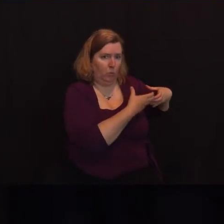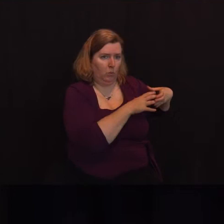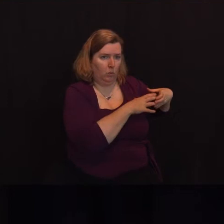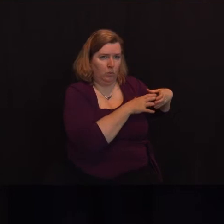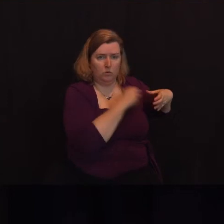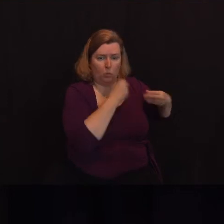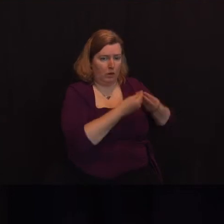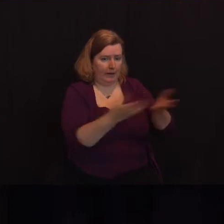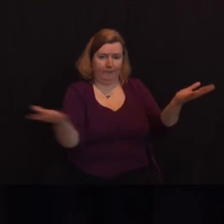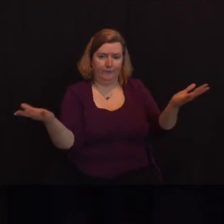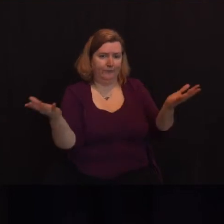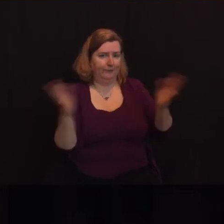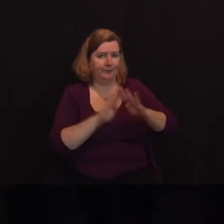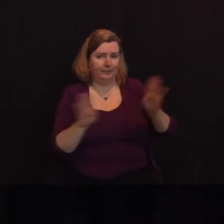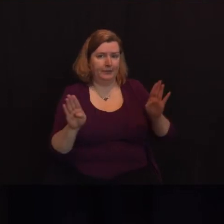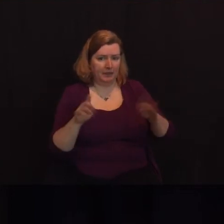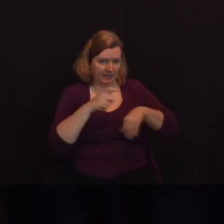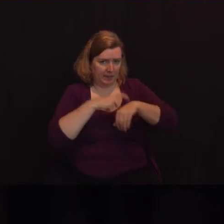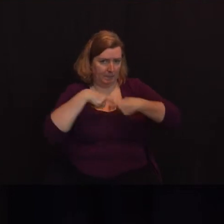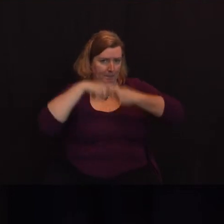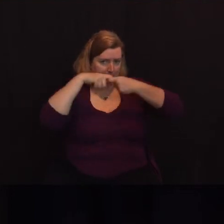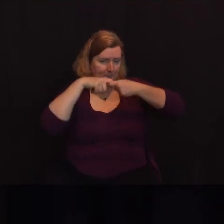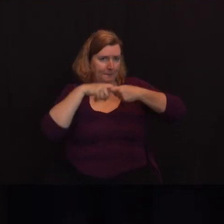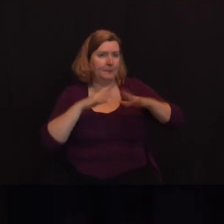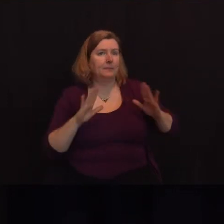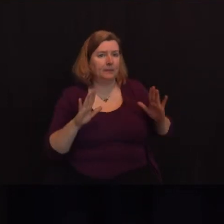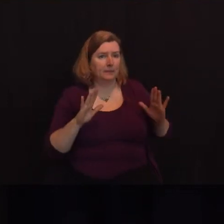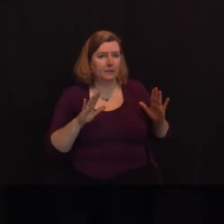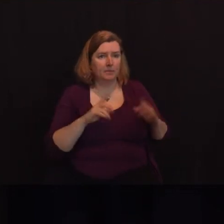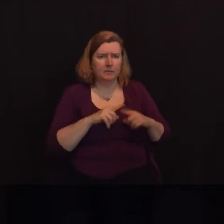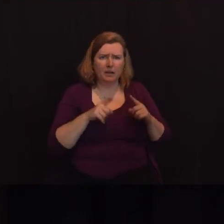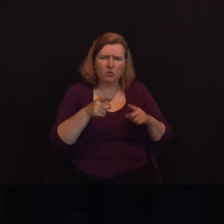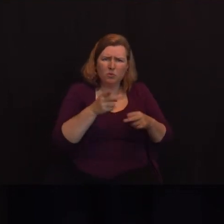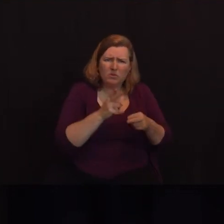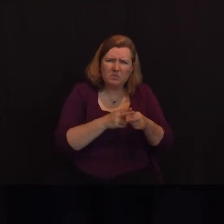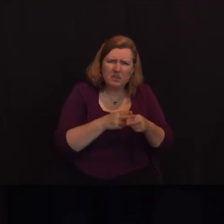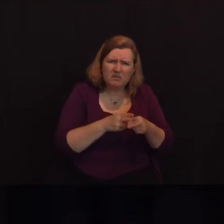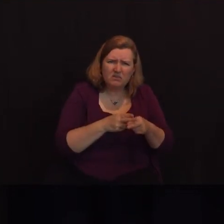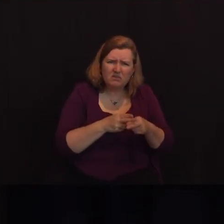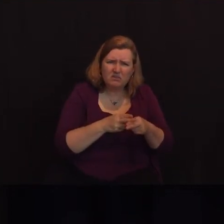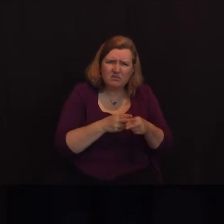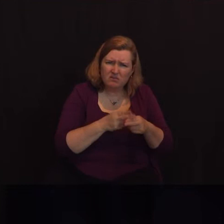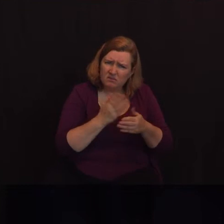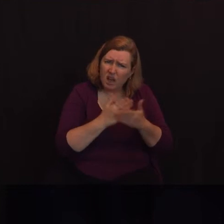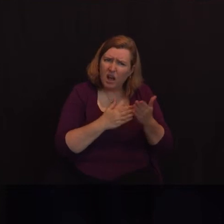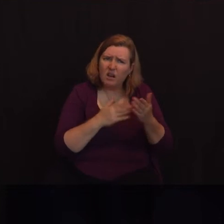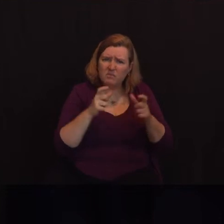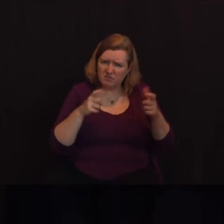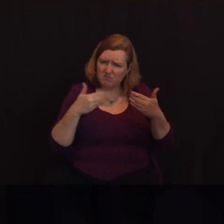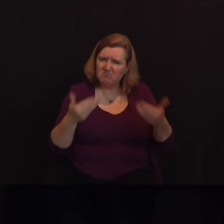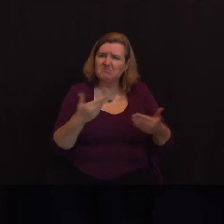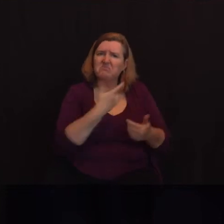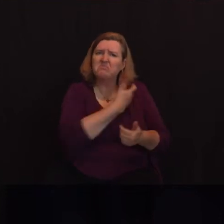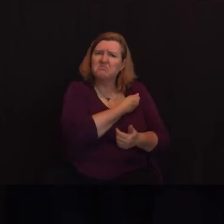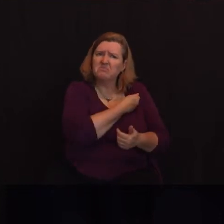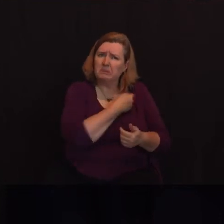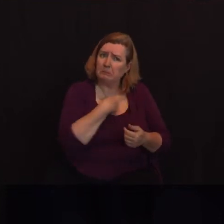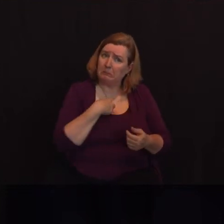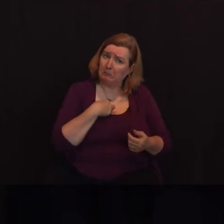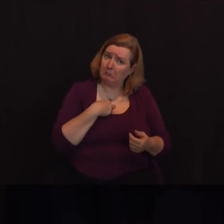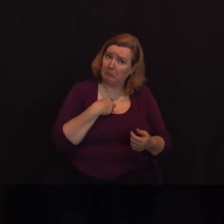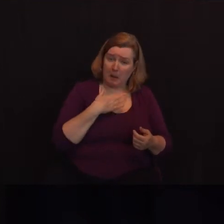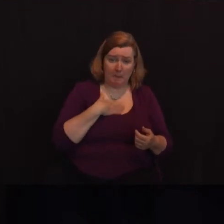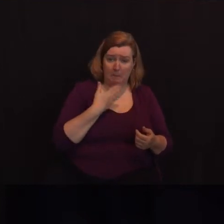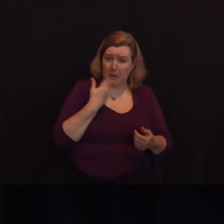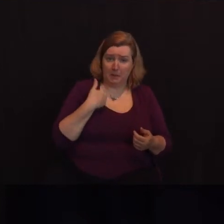given. So I would have to get more information. To the best of our knowledge, J&J was not given during the